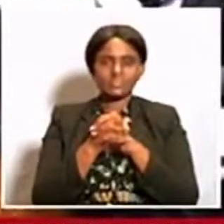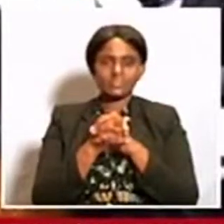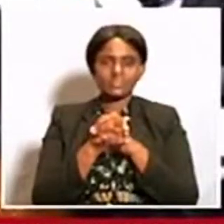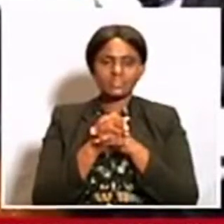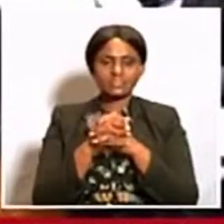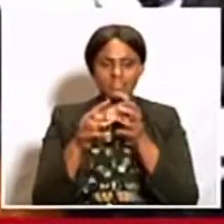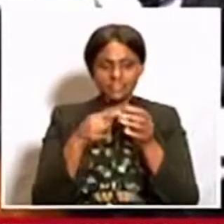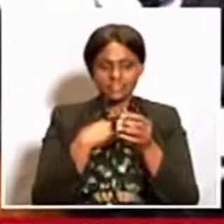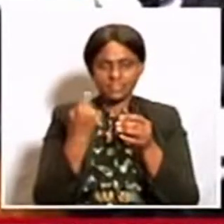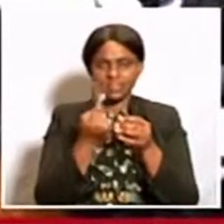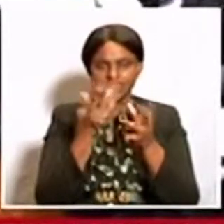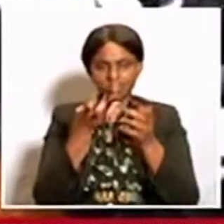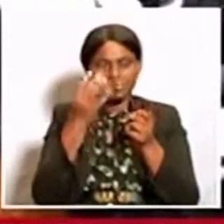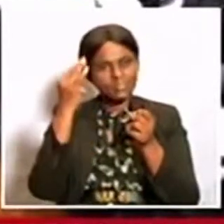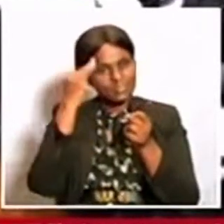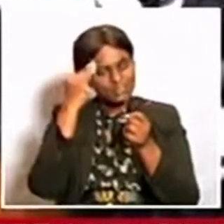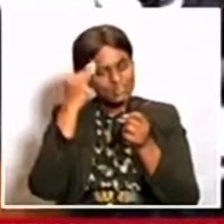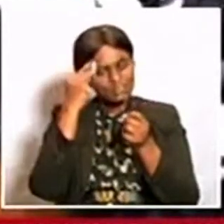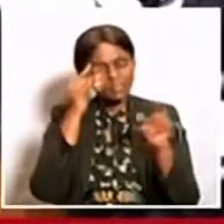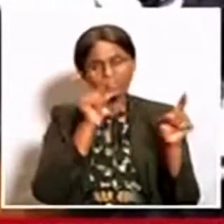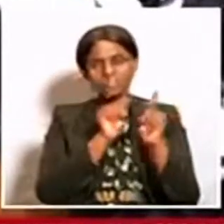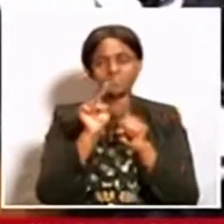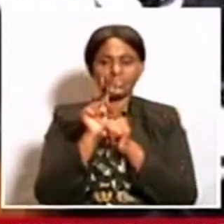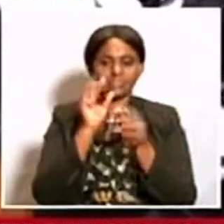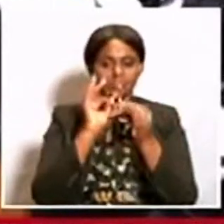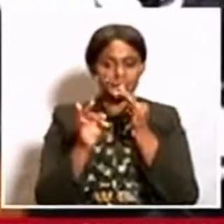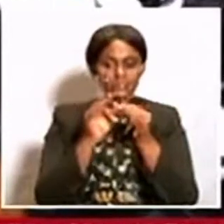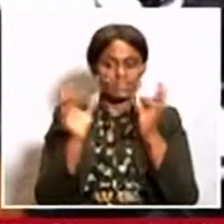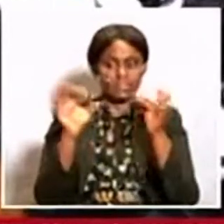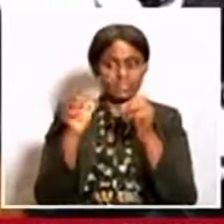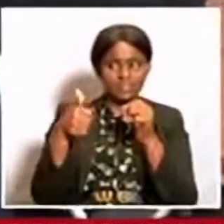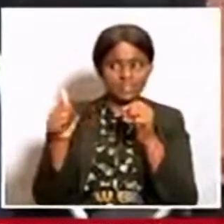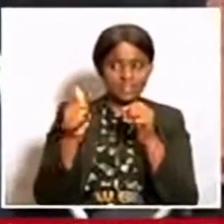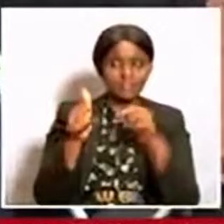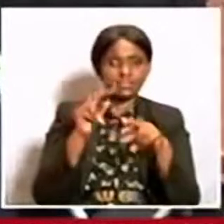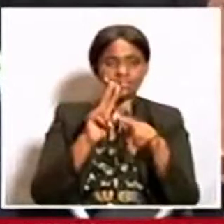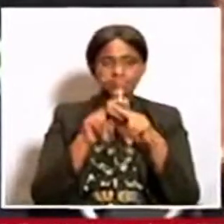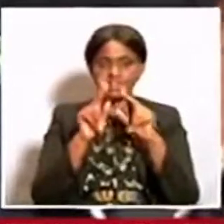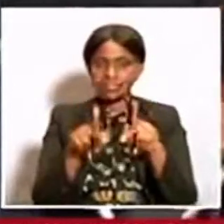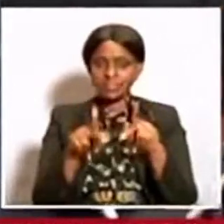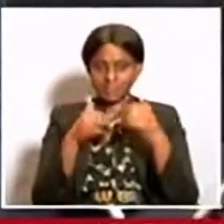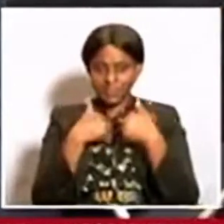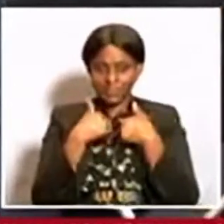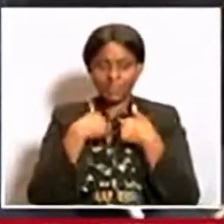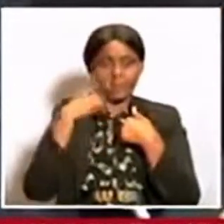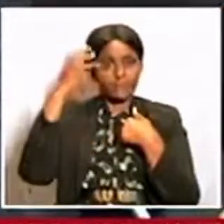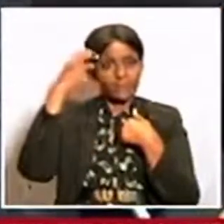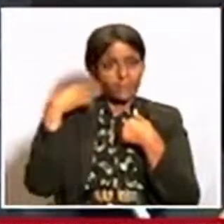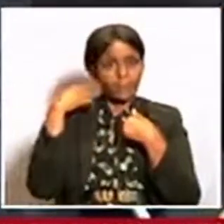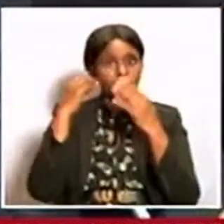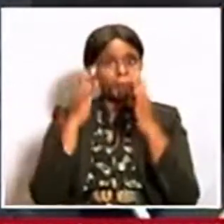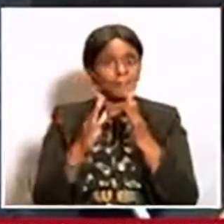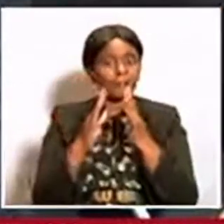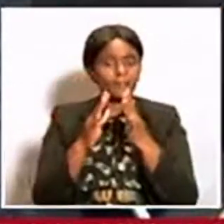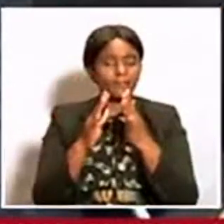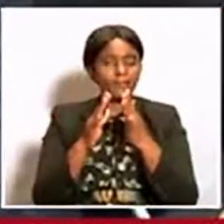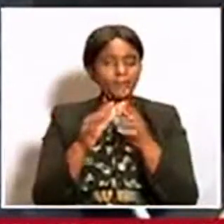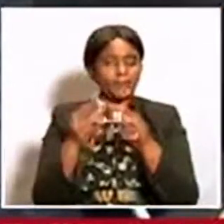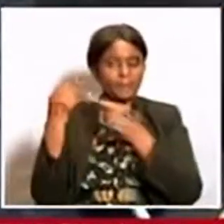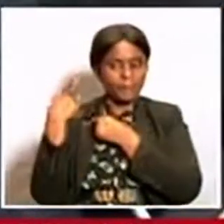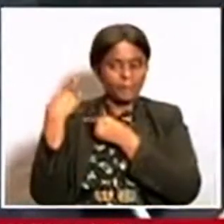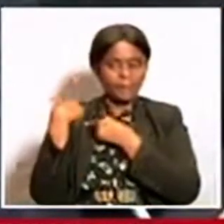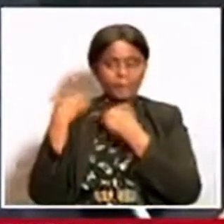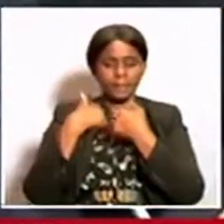I wanted to know also if the council chair have officers